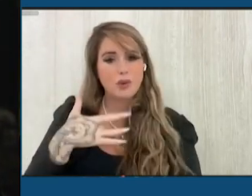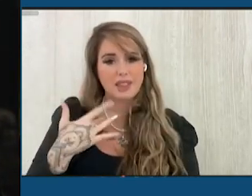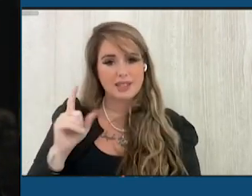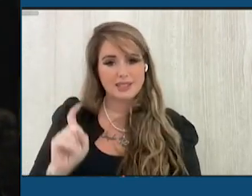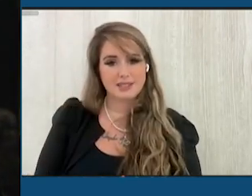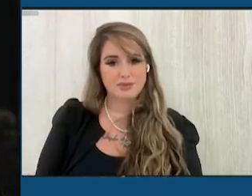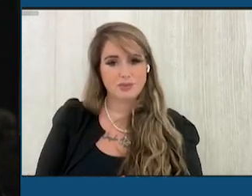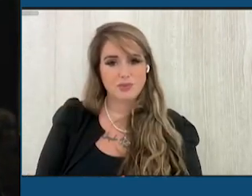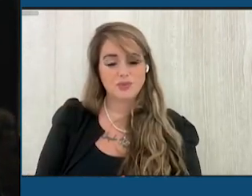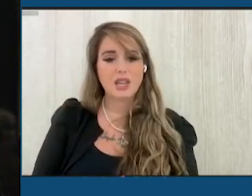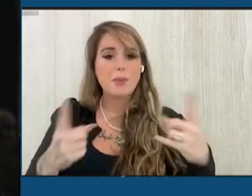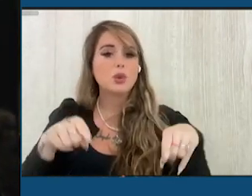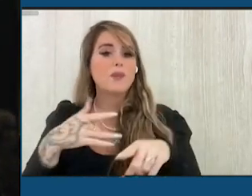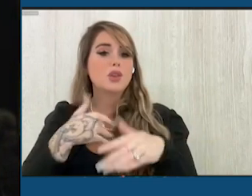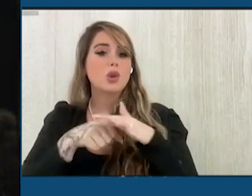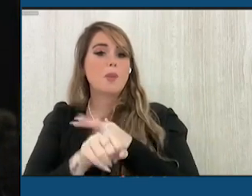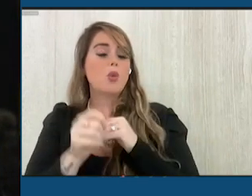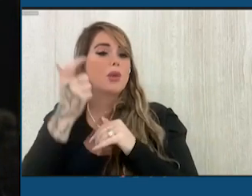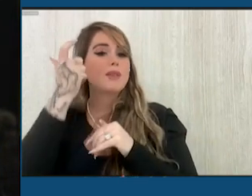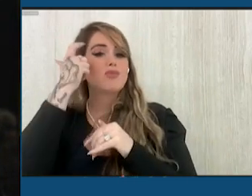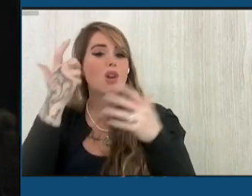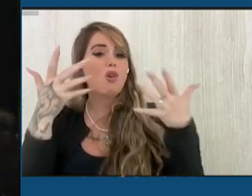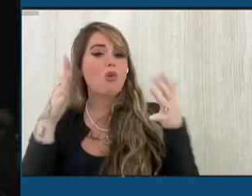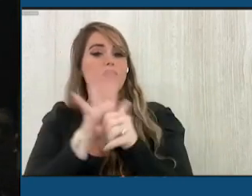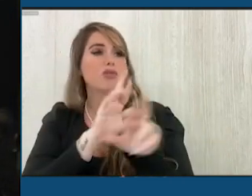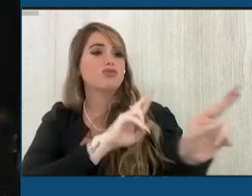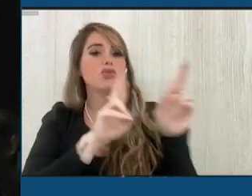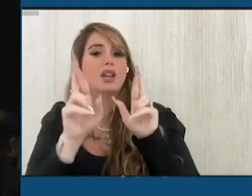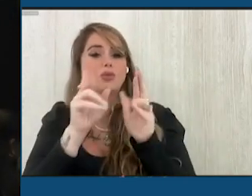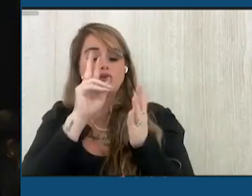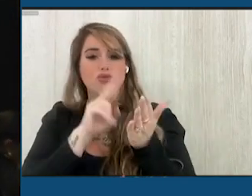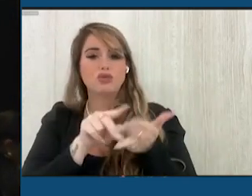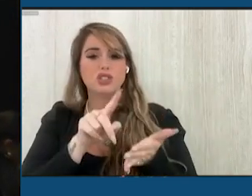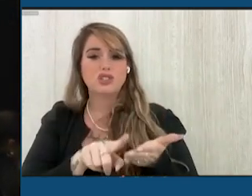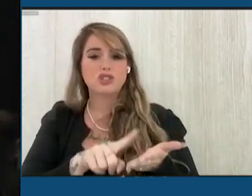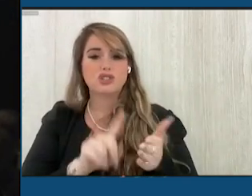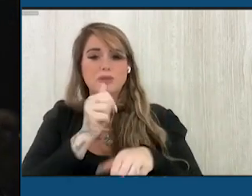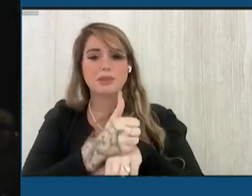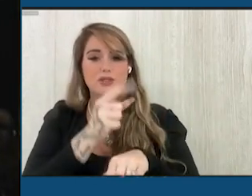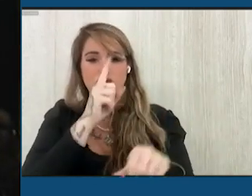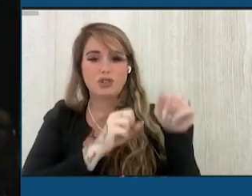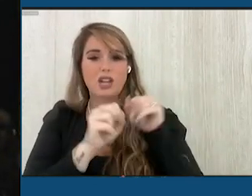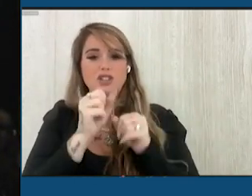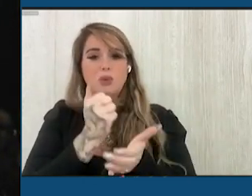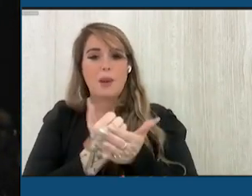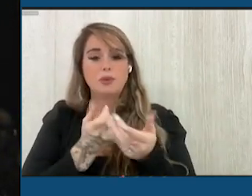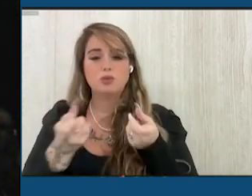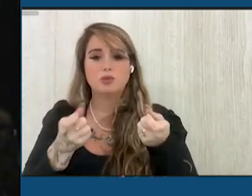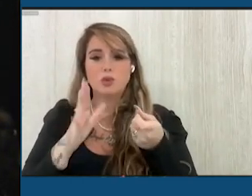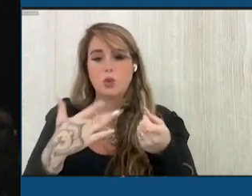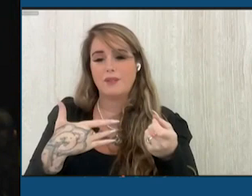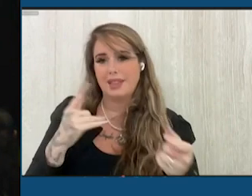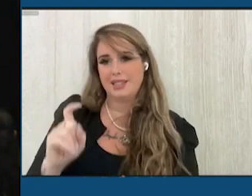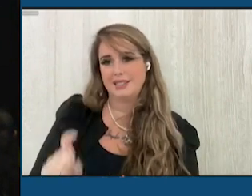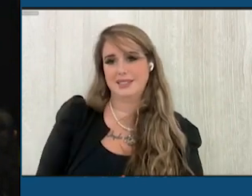feel like you're born with a brain that is filled with research-based strategies to help you deal with your feelings?